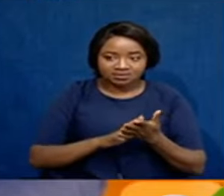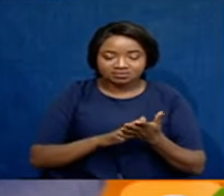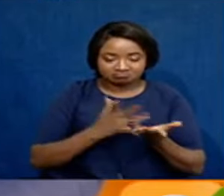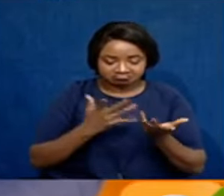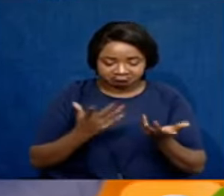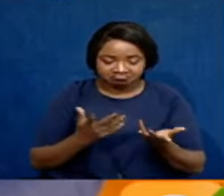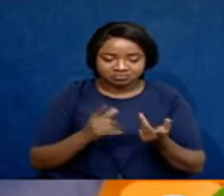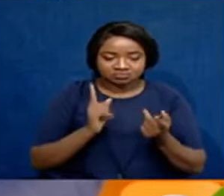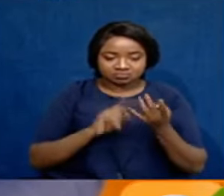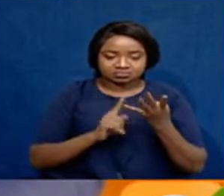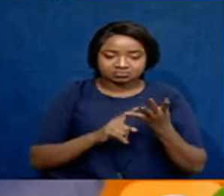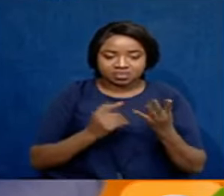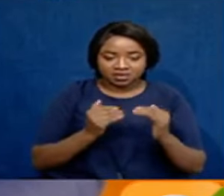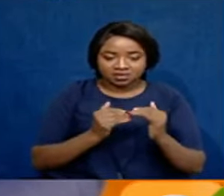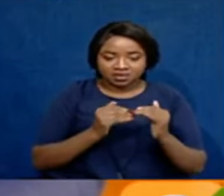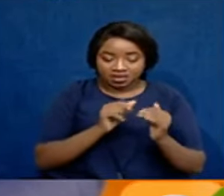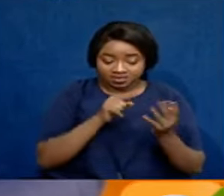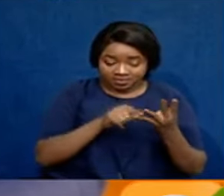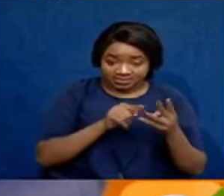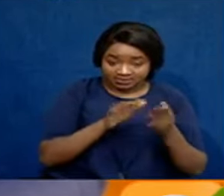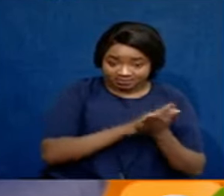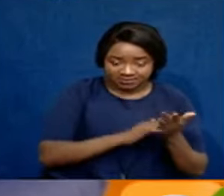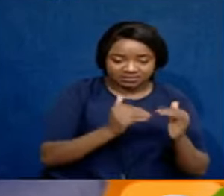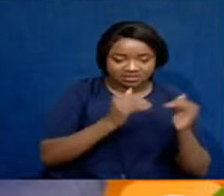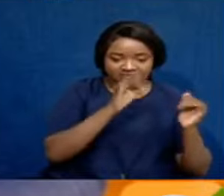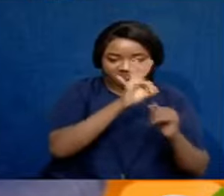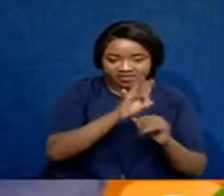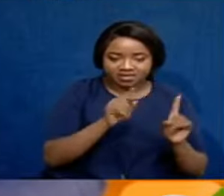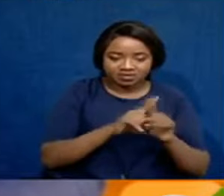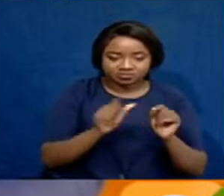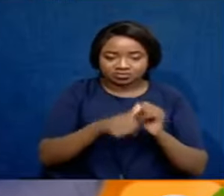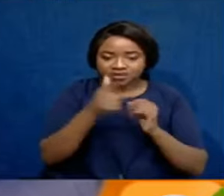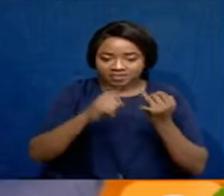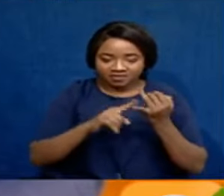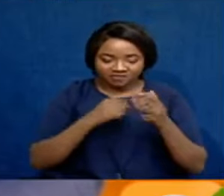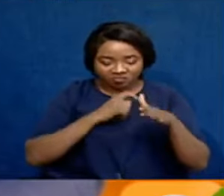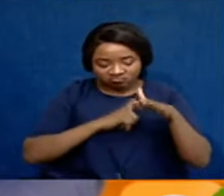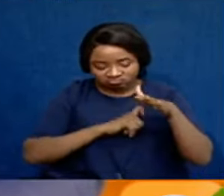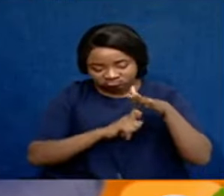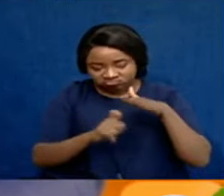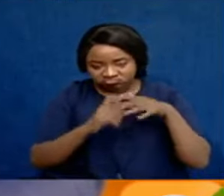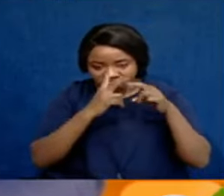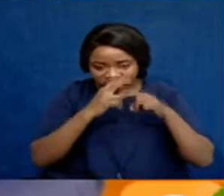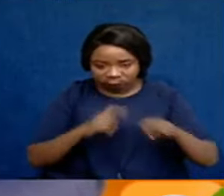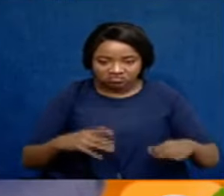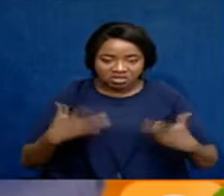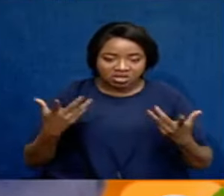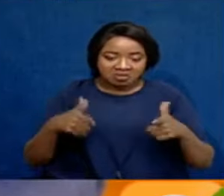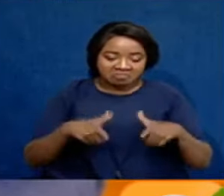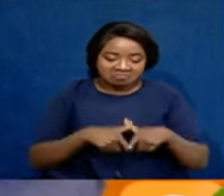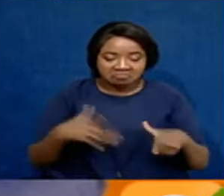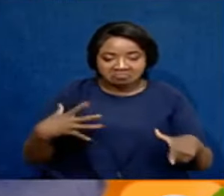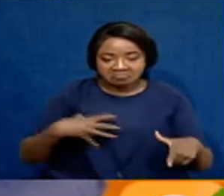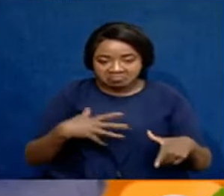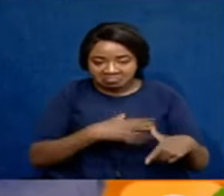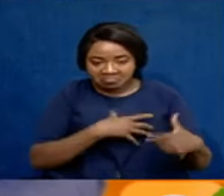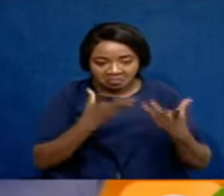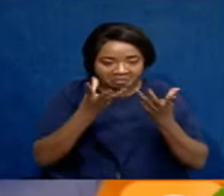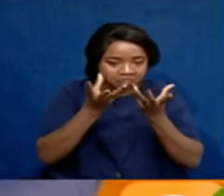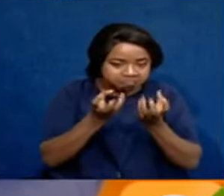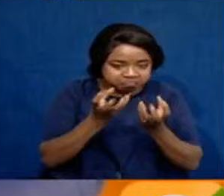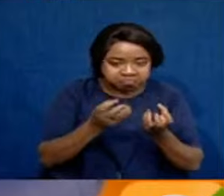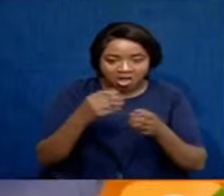hospitals. And then we have the screening aspect for four priority cancers. That is cervical, breast, prostate, and then colon